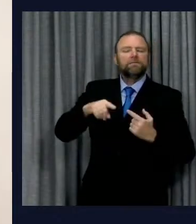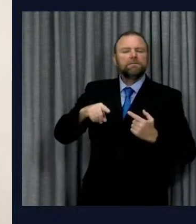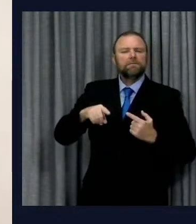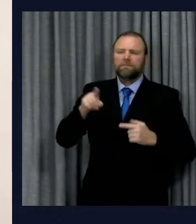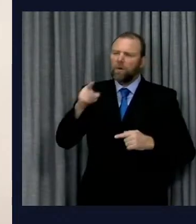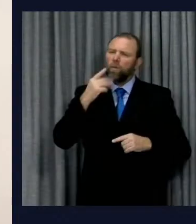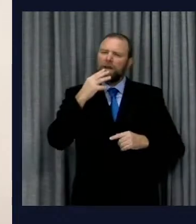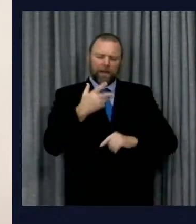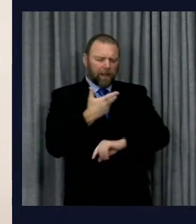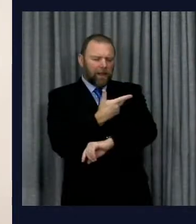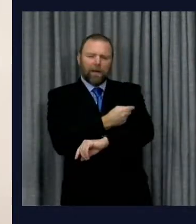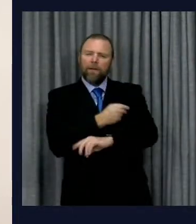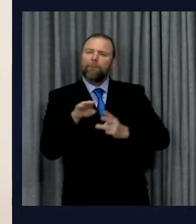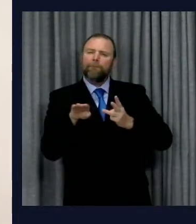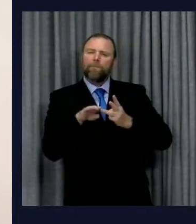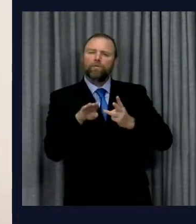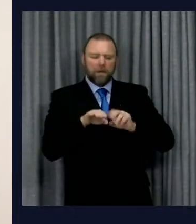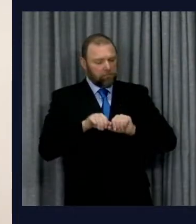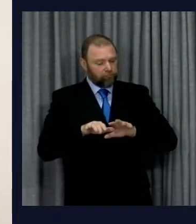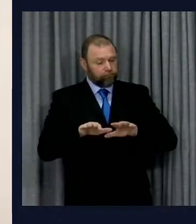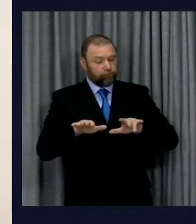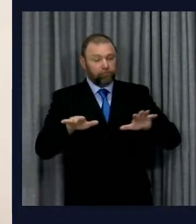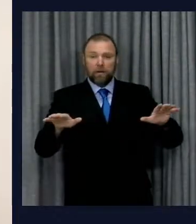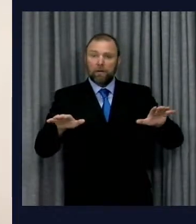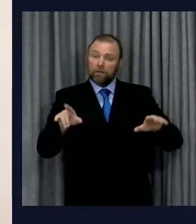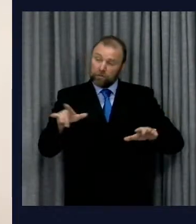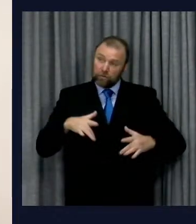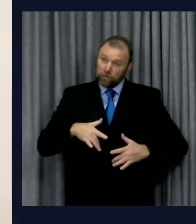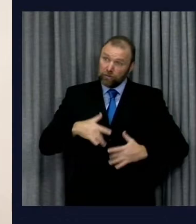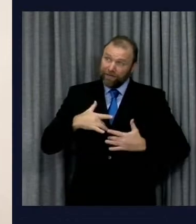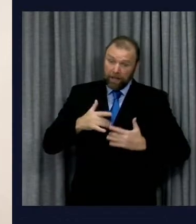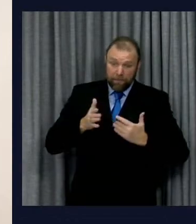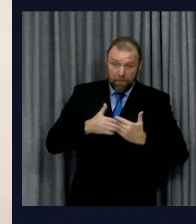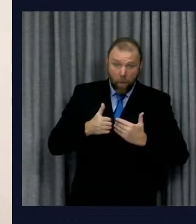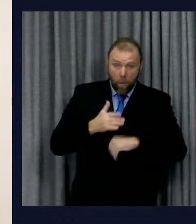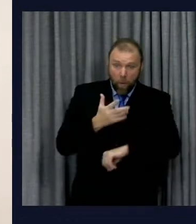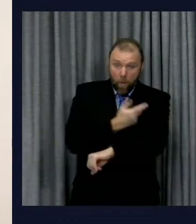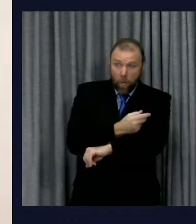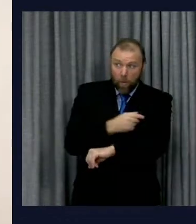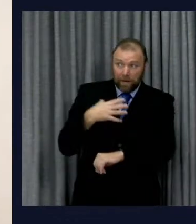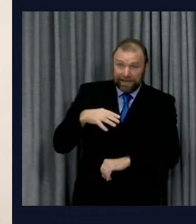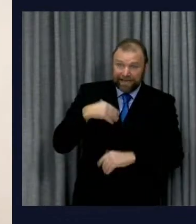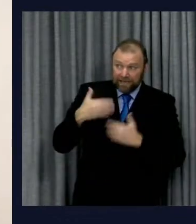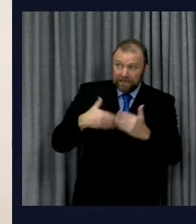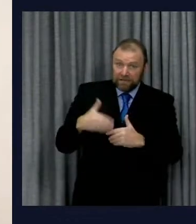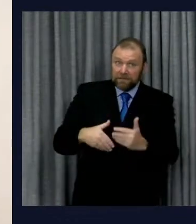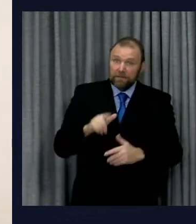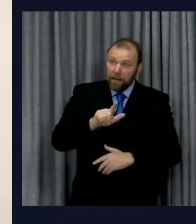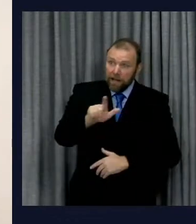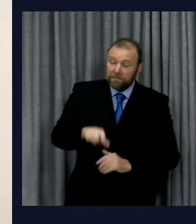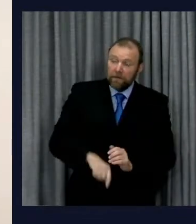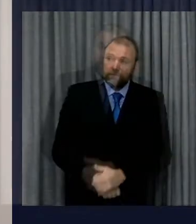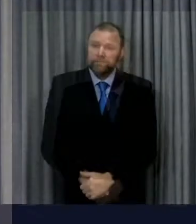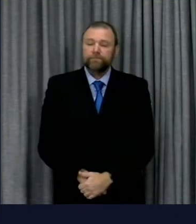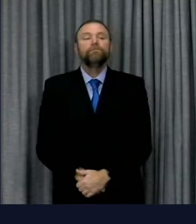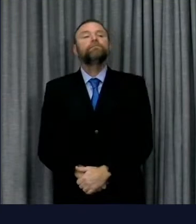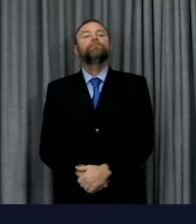is completed, do you see further vaccination being required from people here in Wales later this